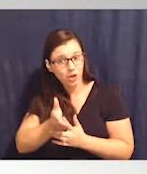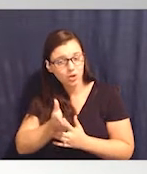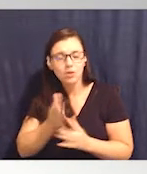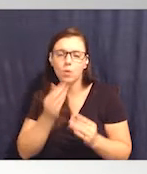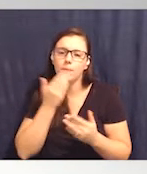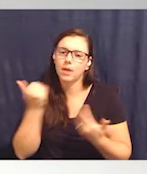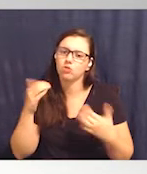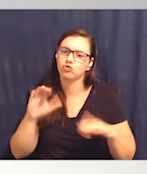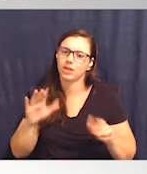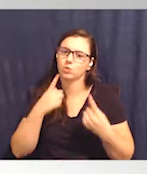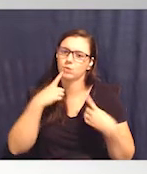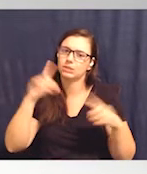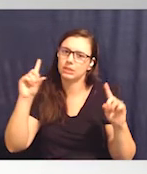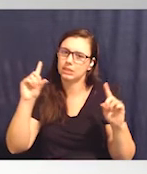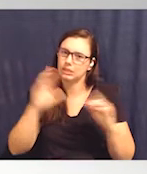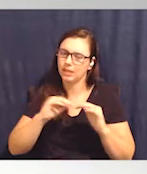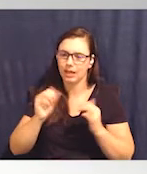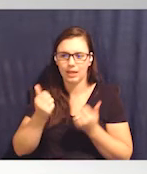anything else in the world.